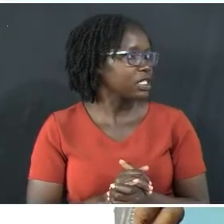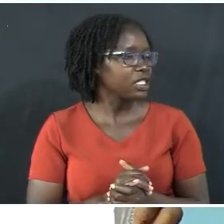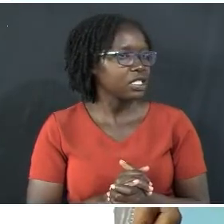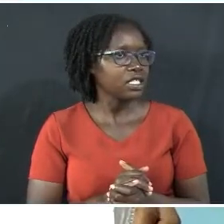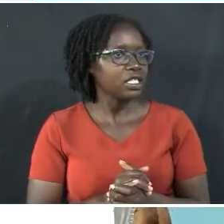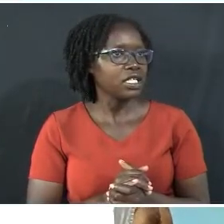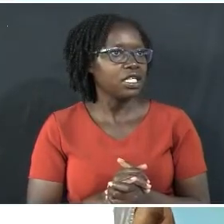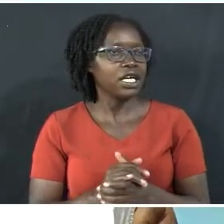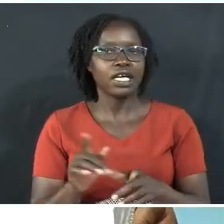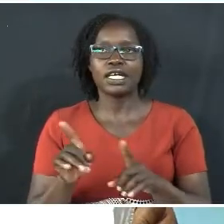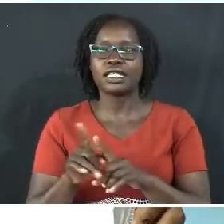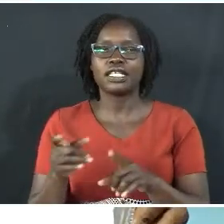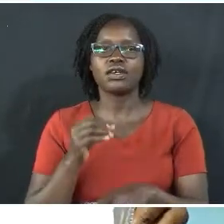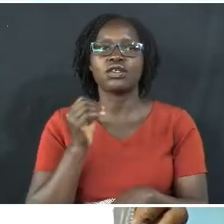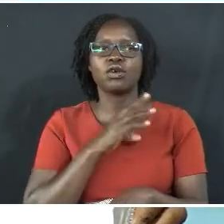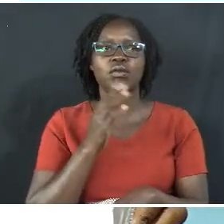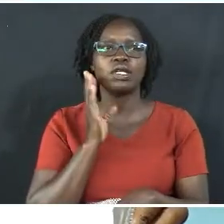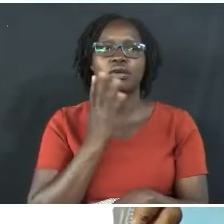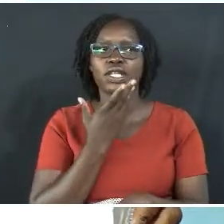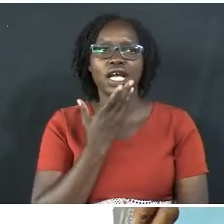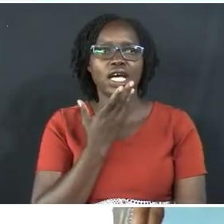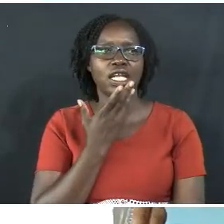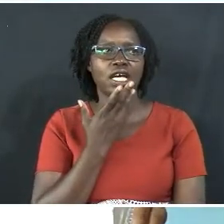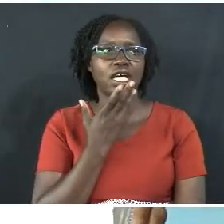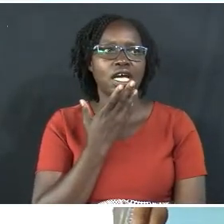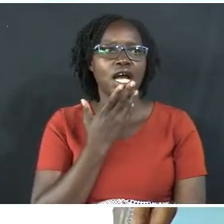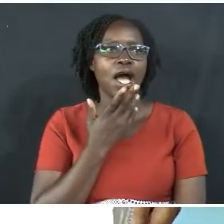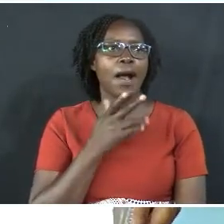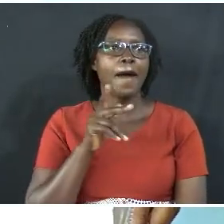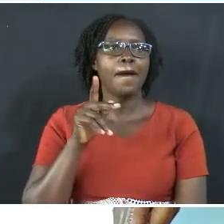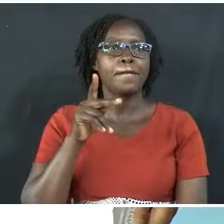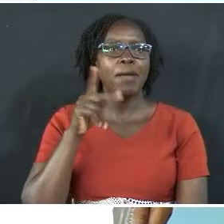Someone also complained about the color, purple.